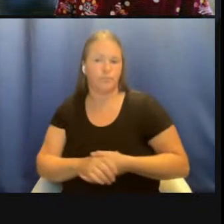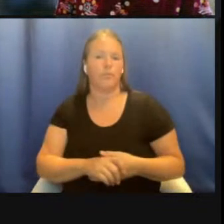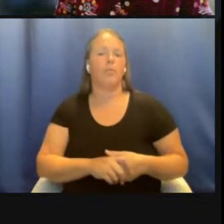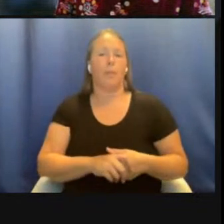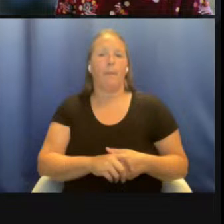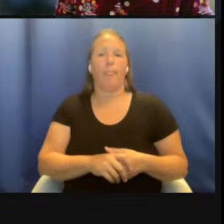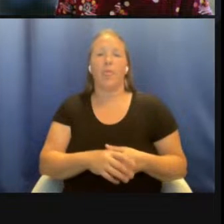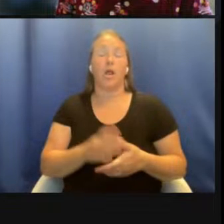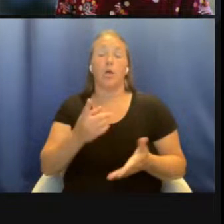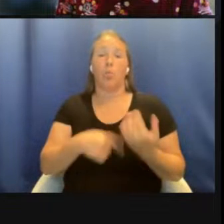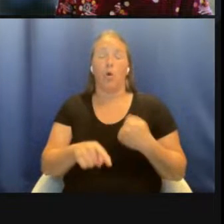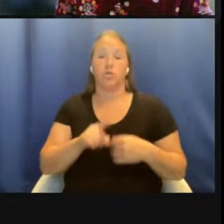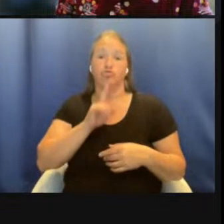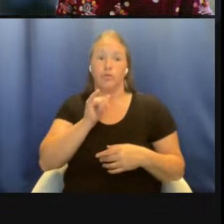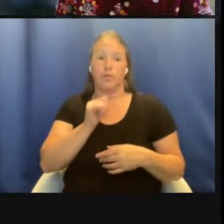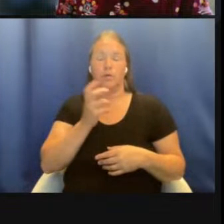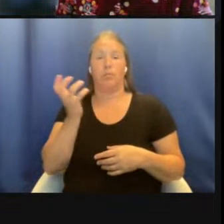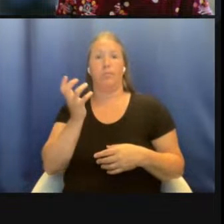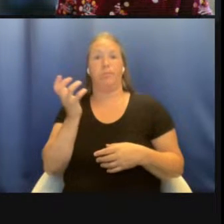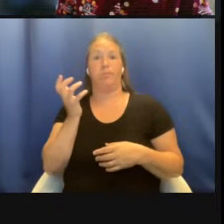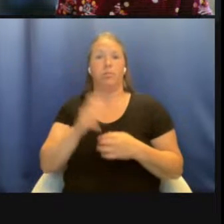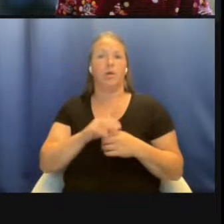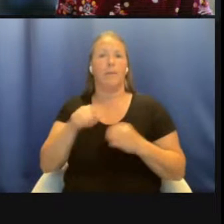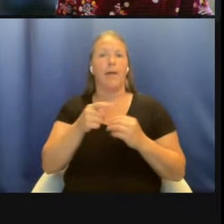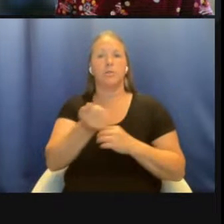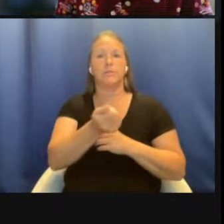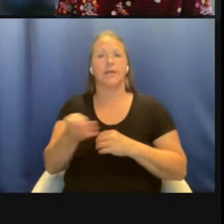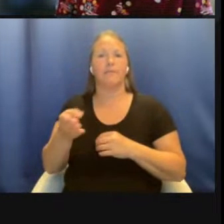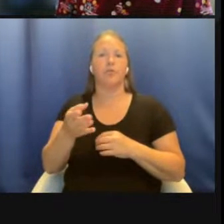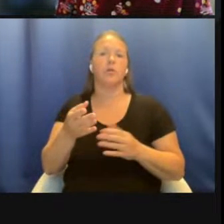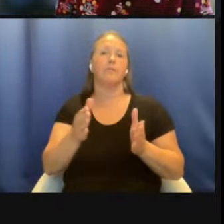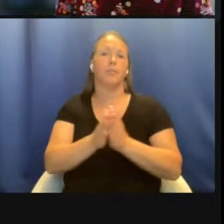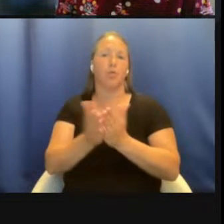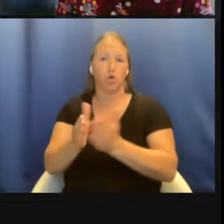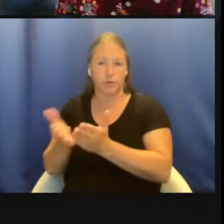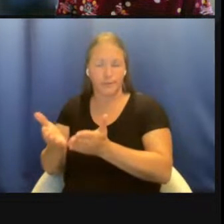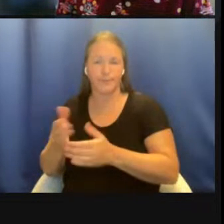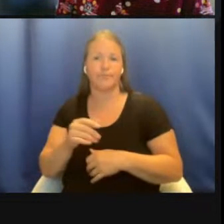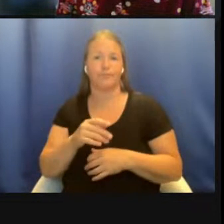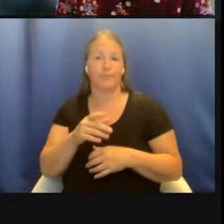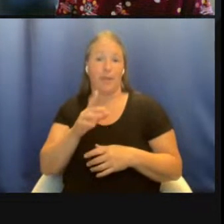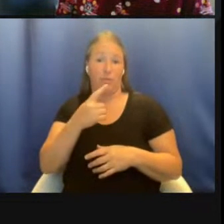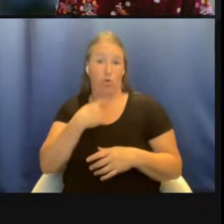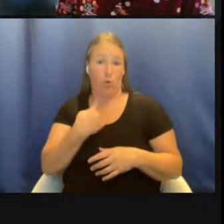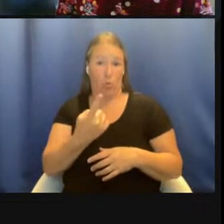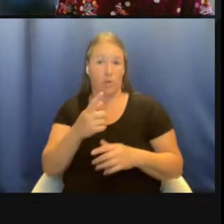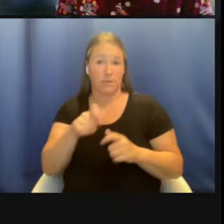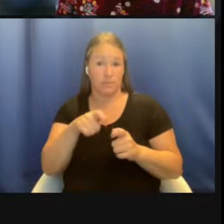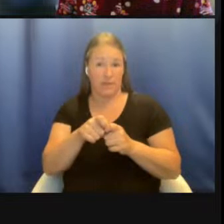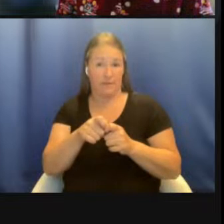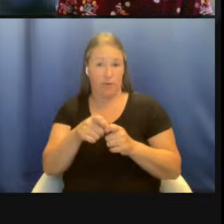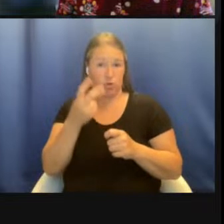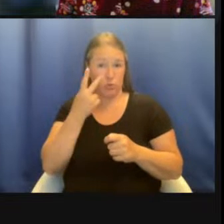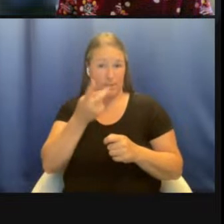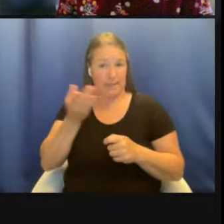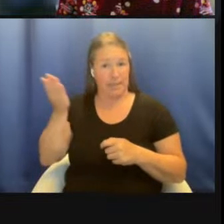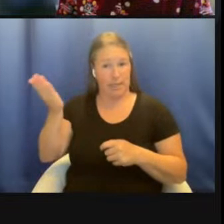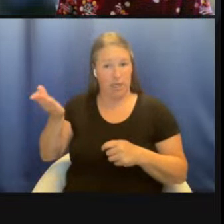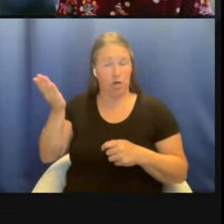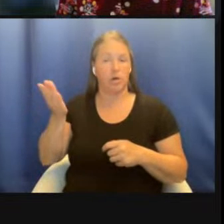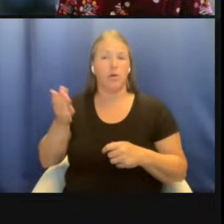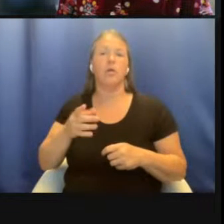these notebooks, but the red account book that I'm showing you here, is that when I first opened it, it is just a mundane